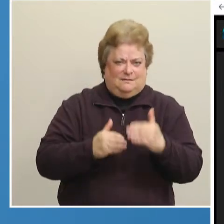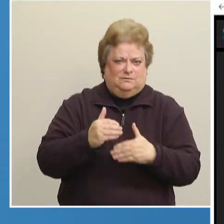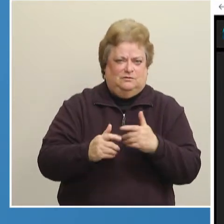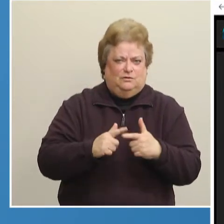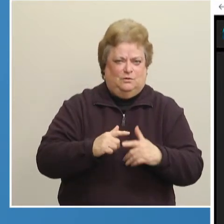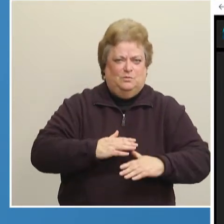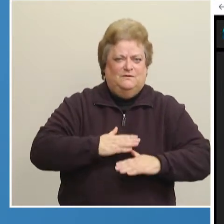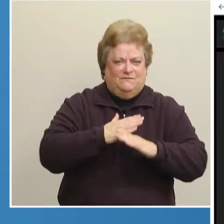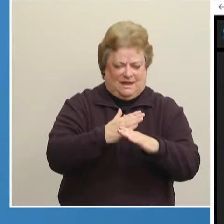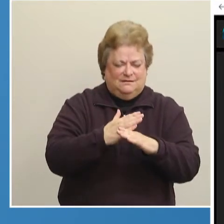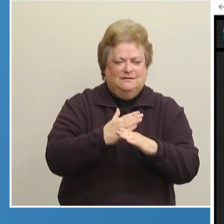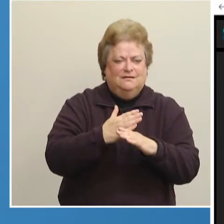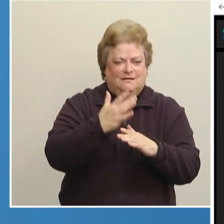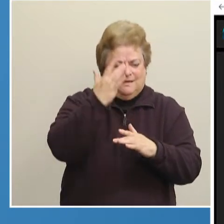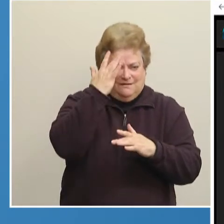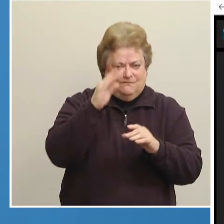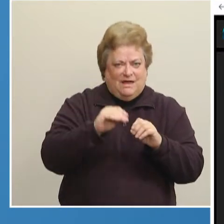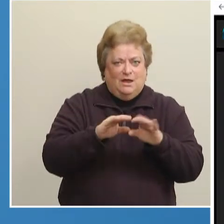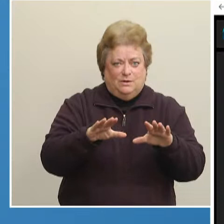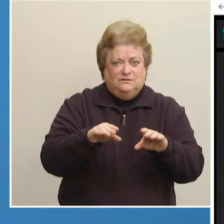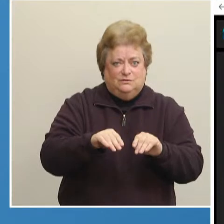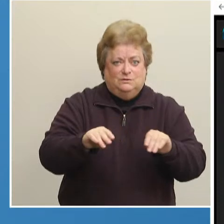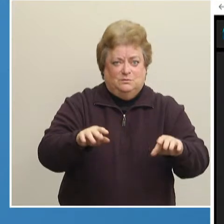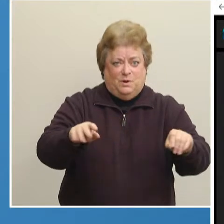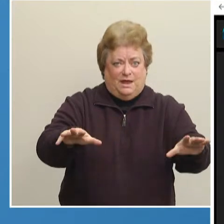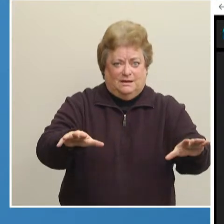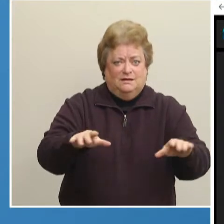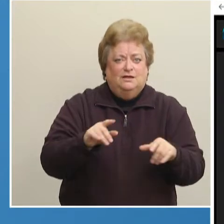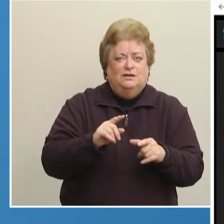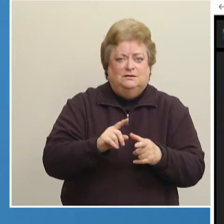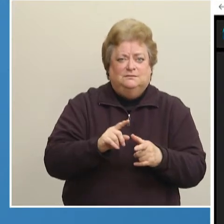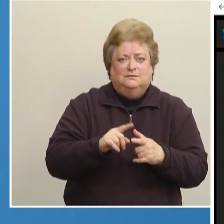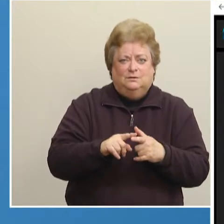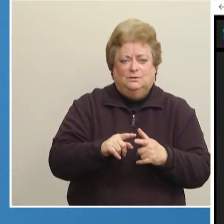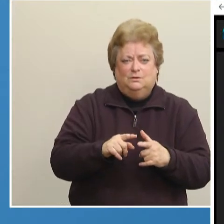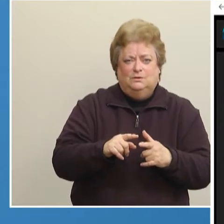steps to prevent the virus from spreading in order to keep our